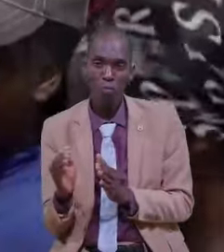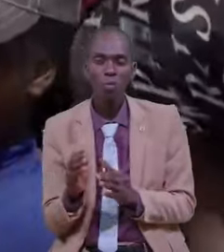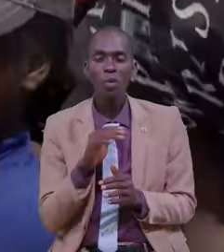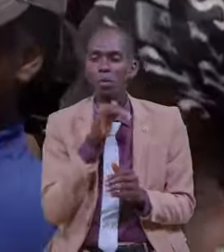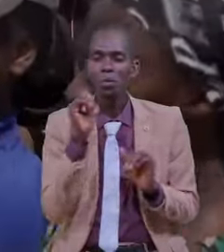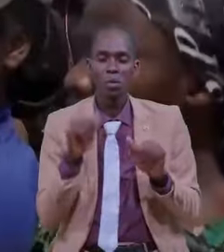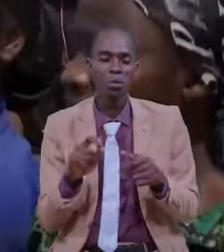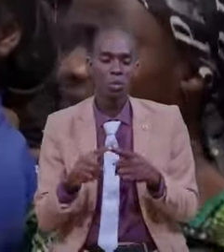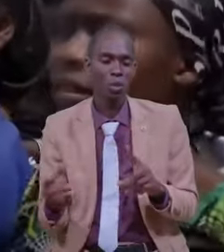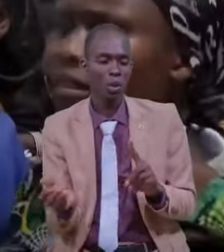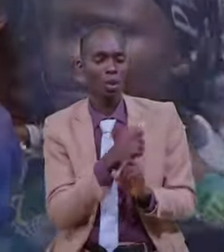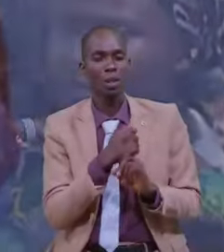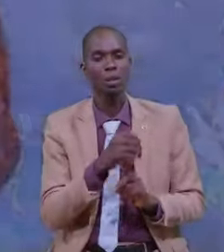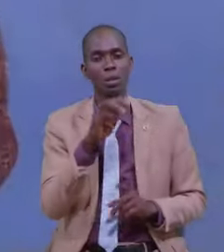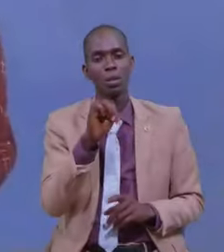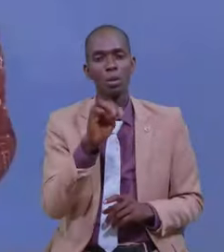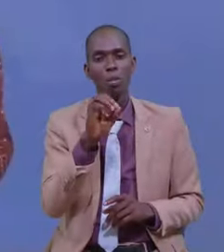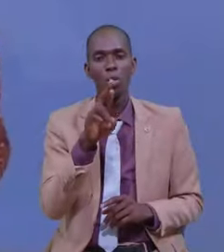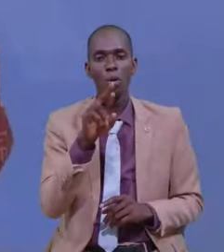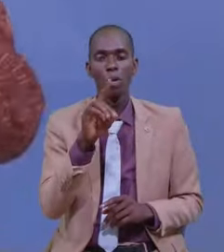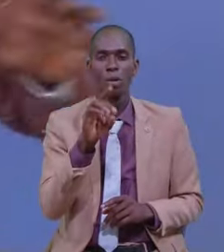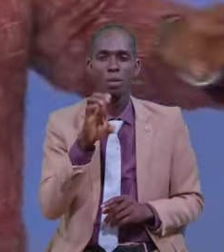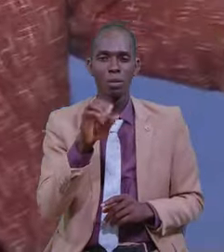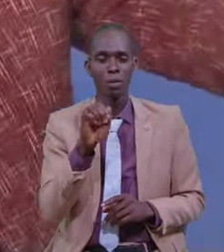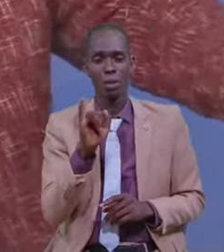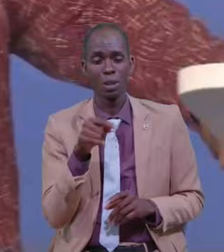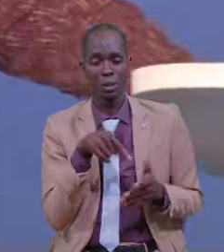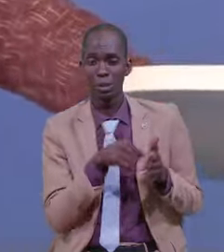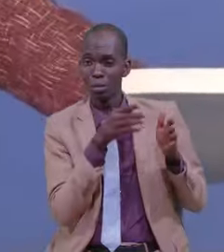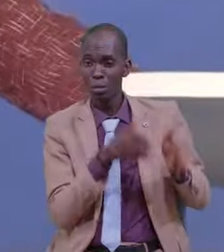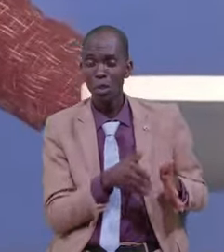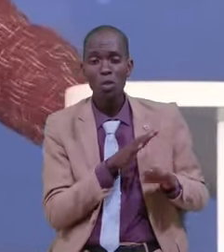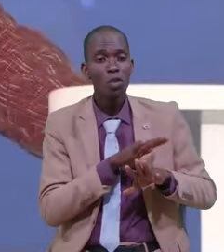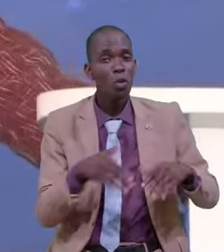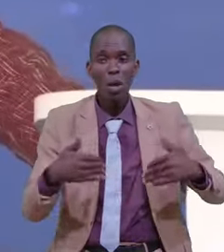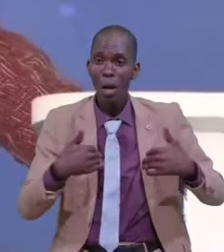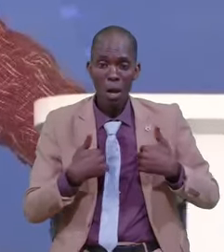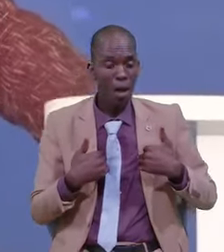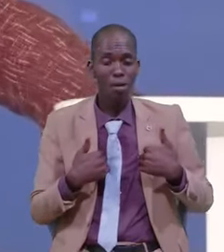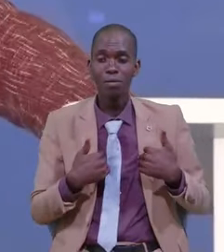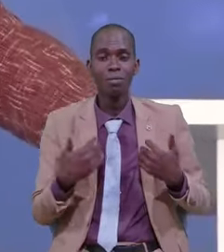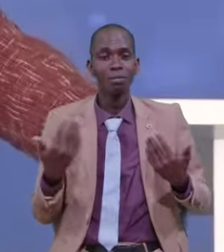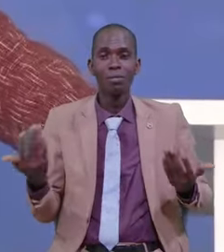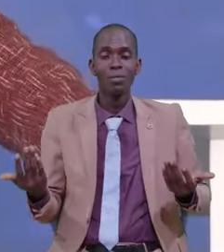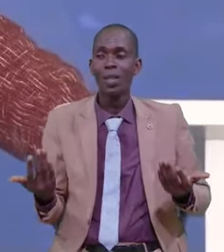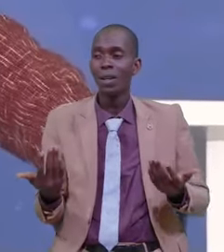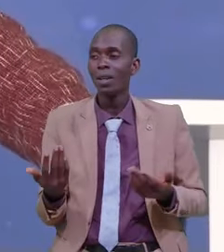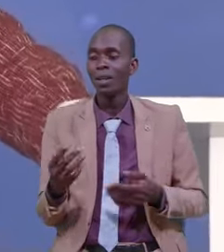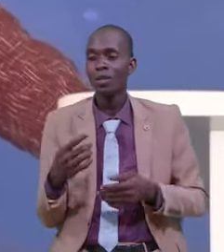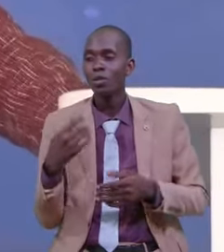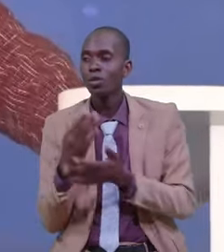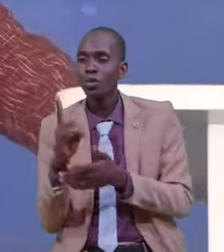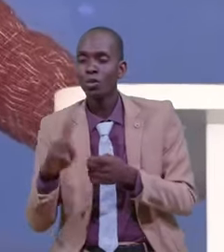him. And you know, this man, Mordecai, did not have long legs, did not have